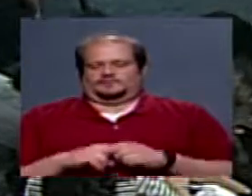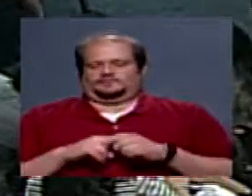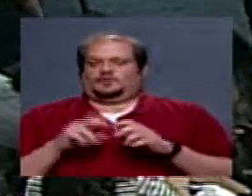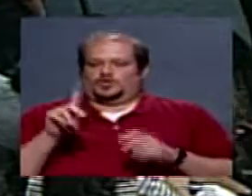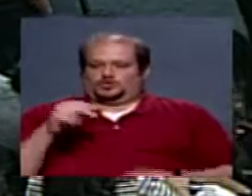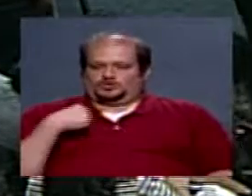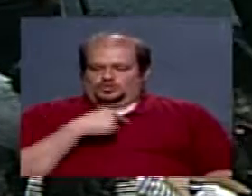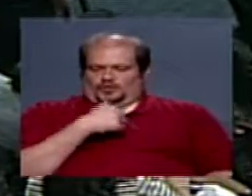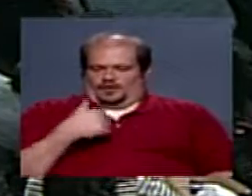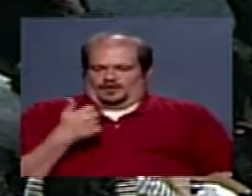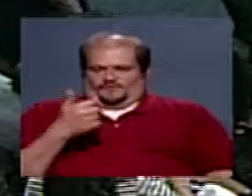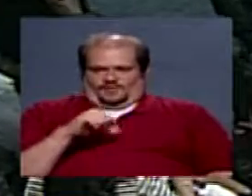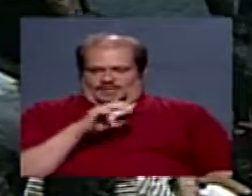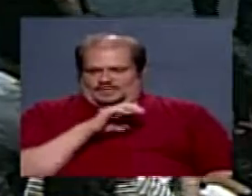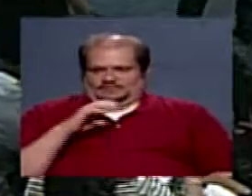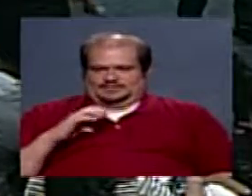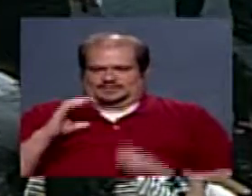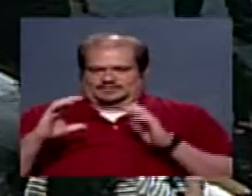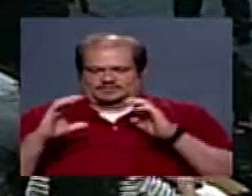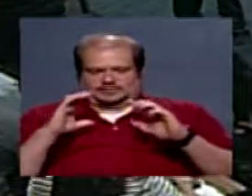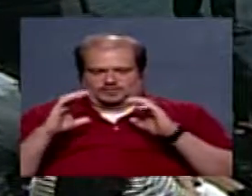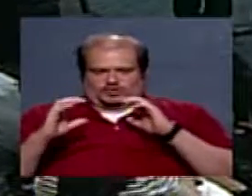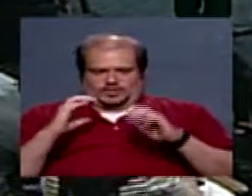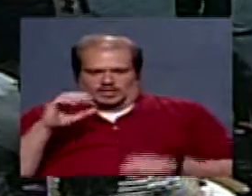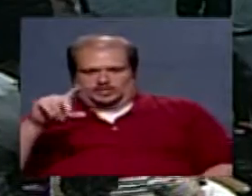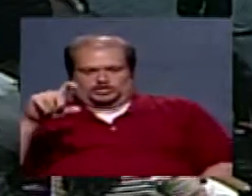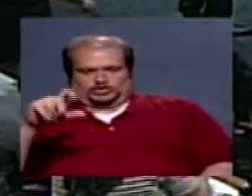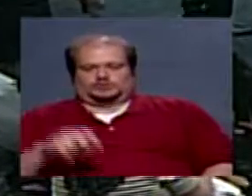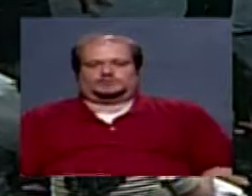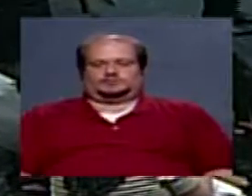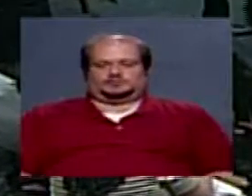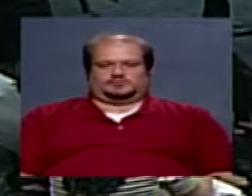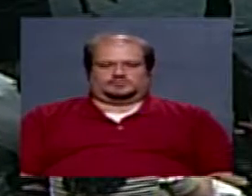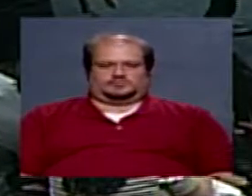Do we have any citizen communication?